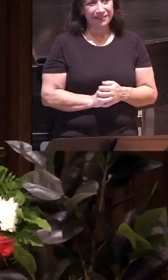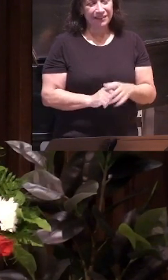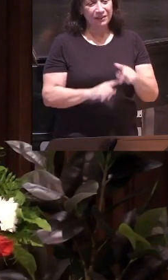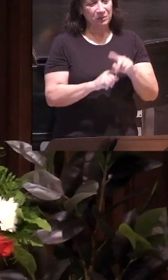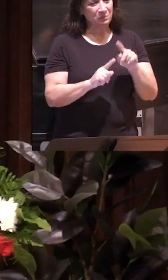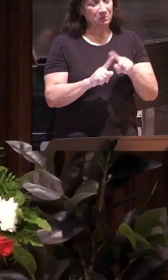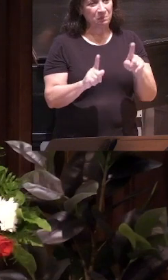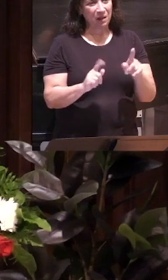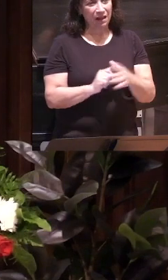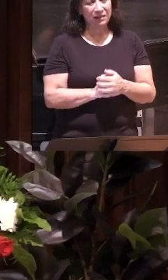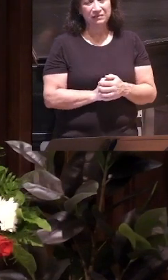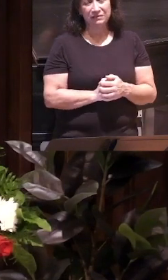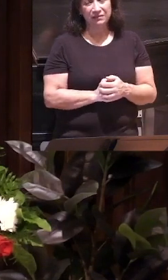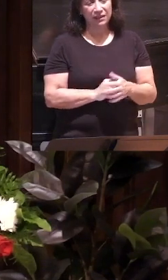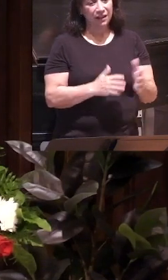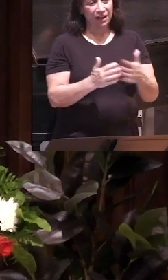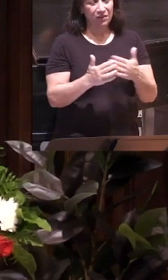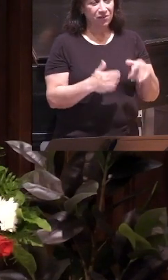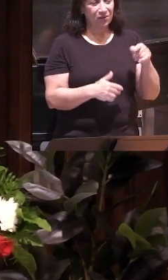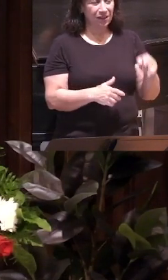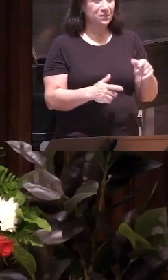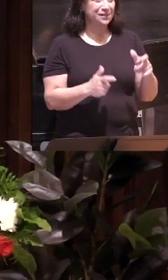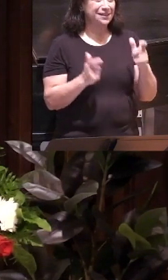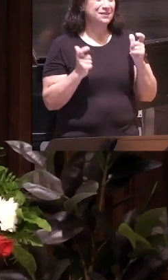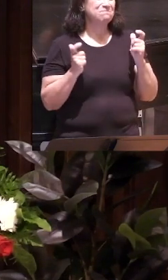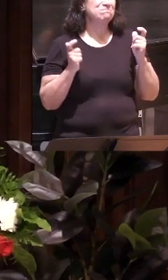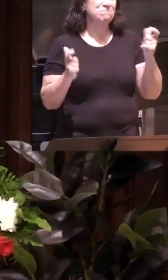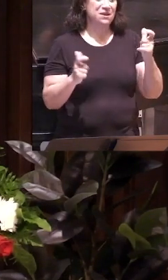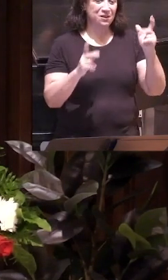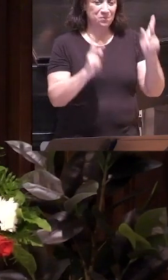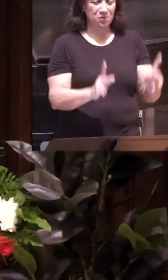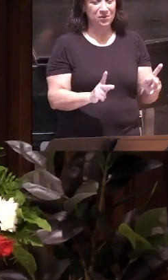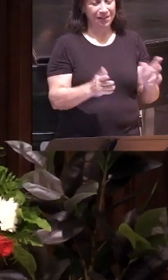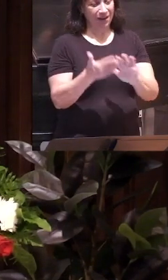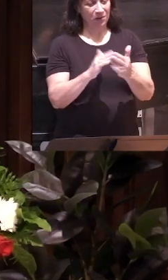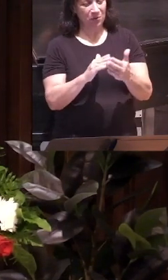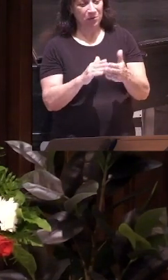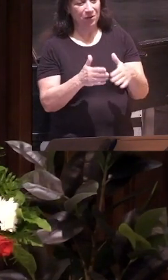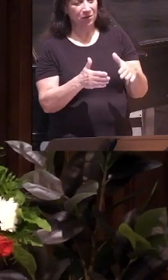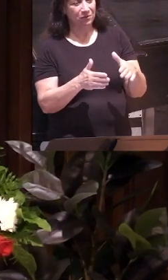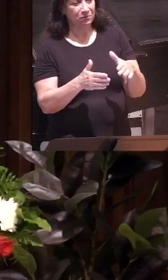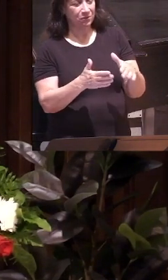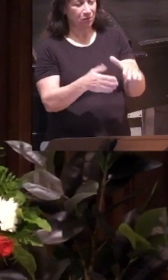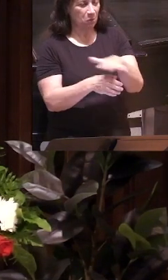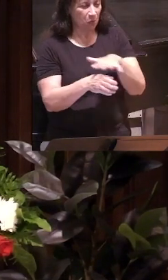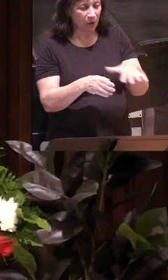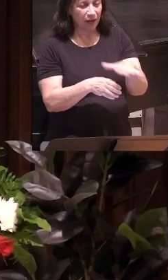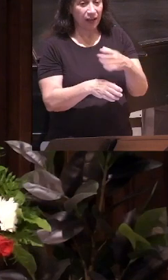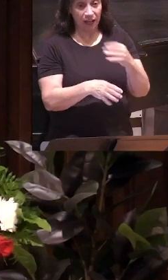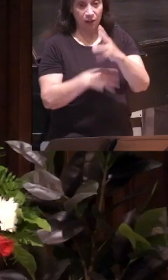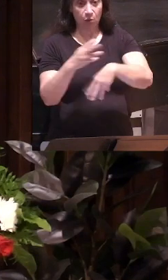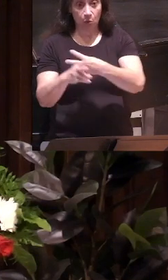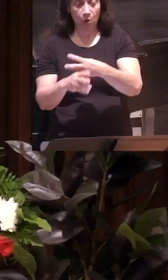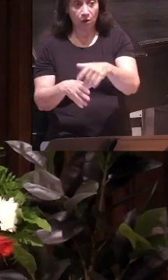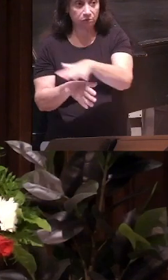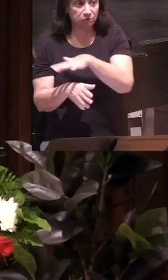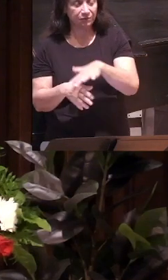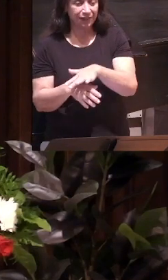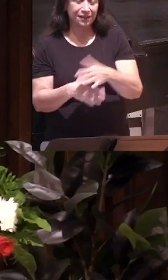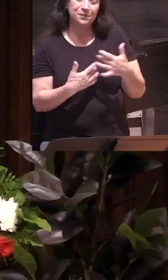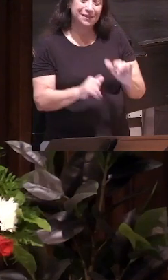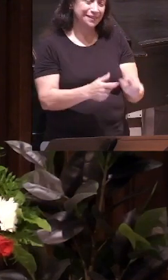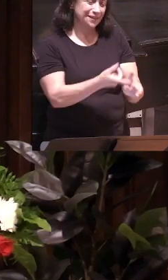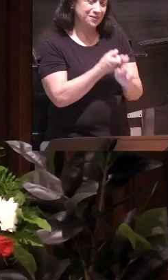But despite how large he was in our local community and around the world, he was still a